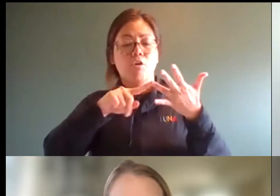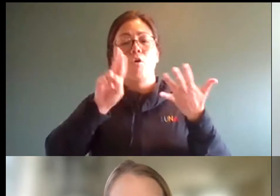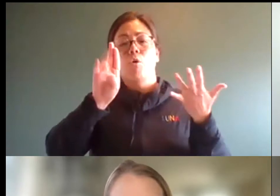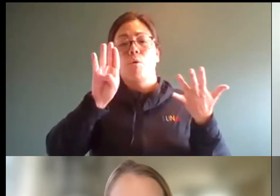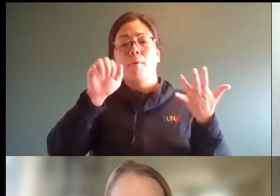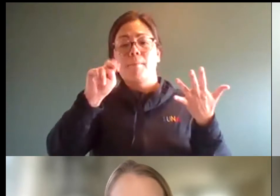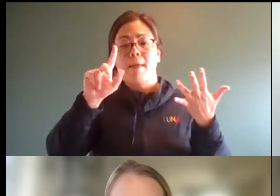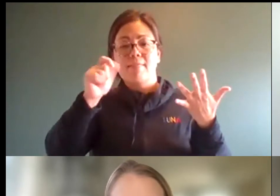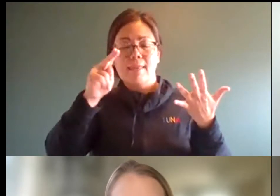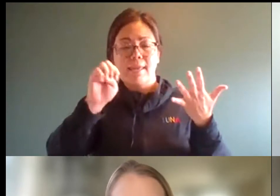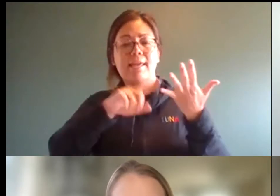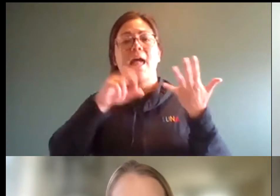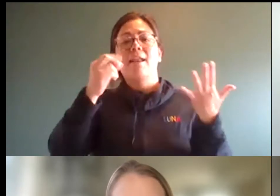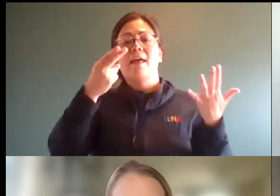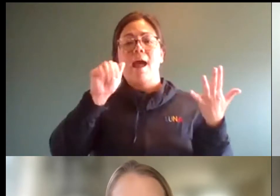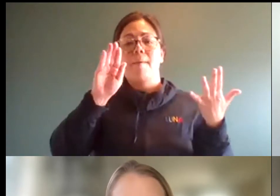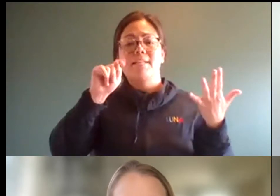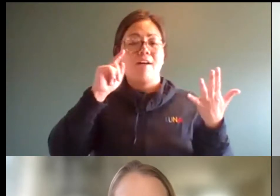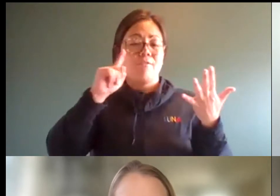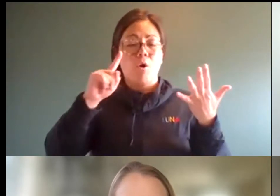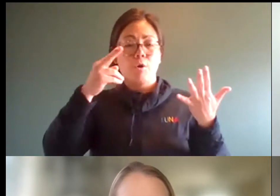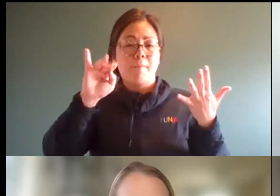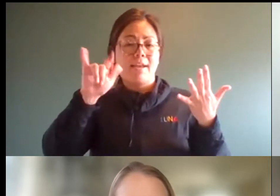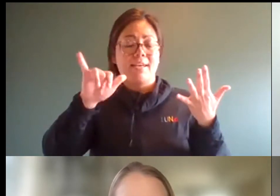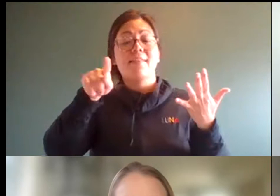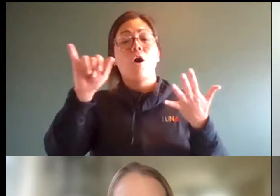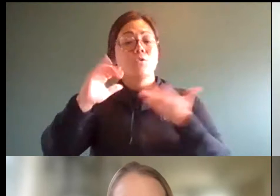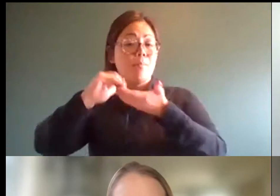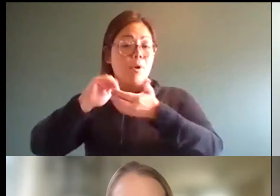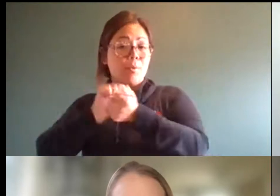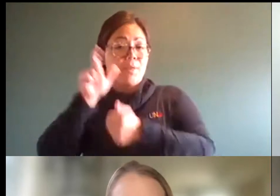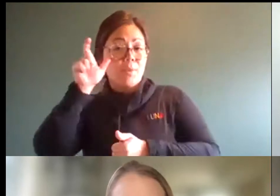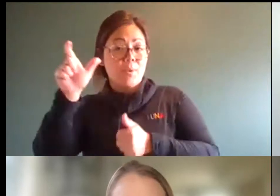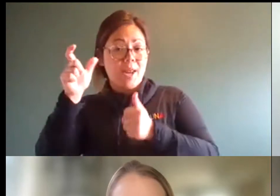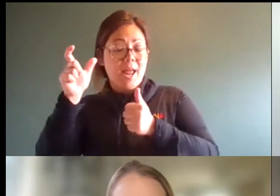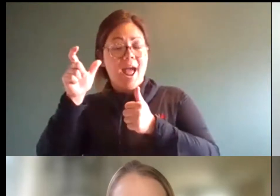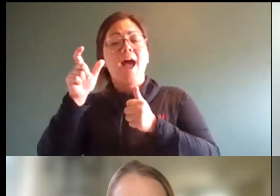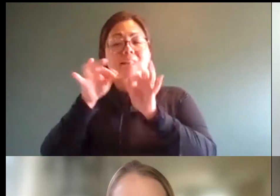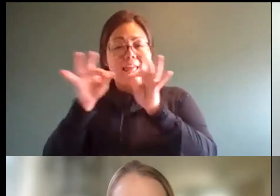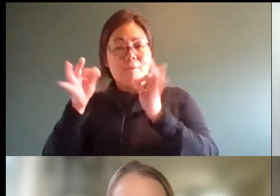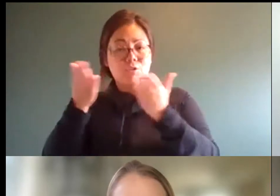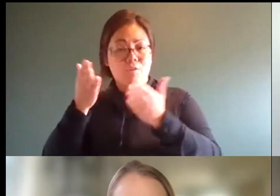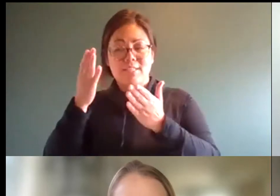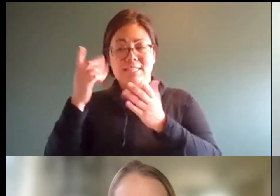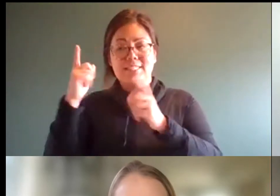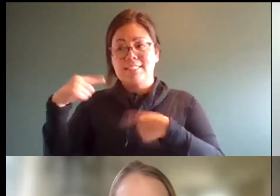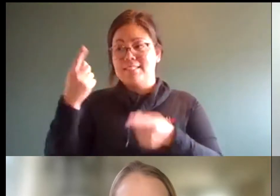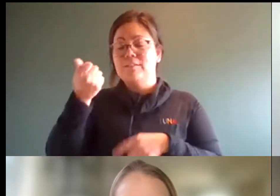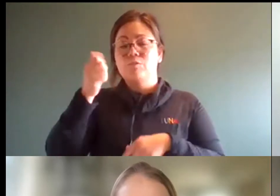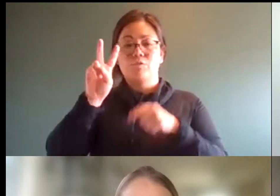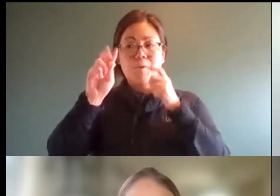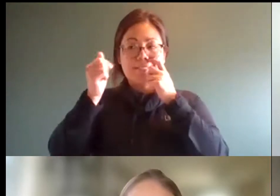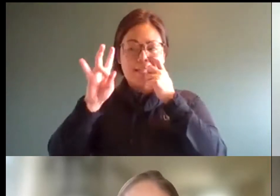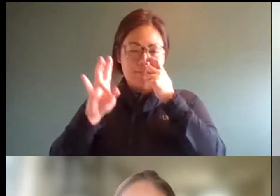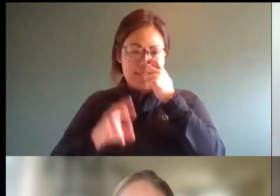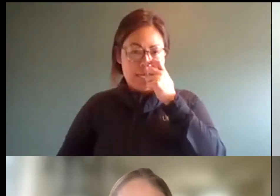Humanity. Jim has also partnered with Luna Languages Services since joining Geodis in 2017. So thank you,